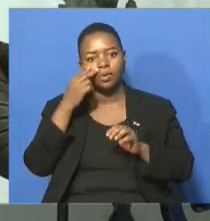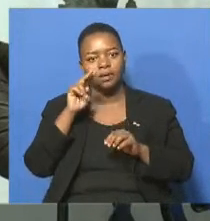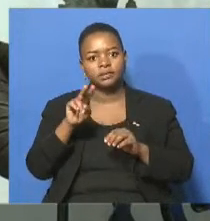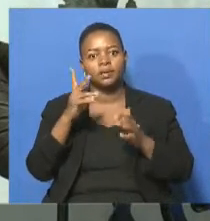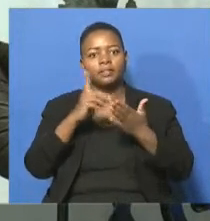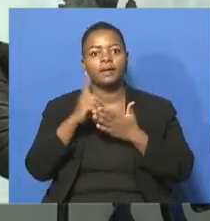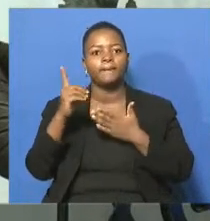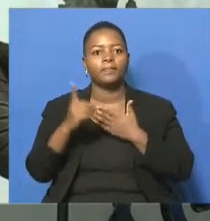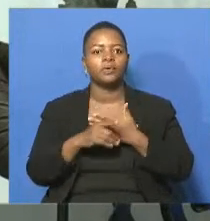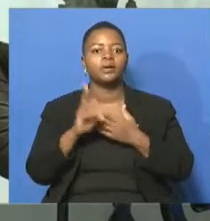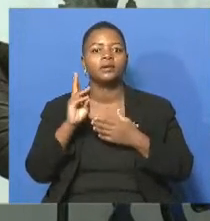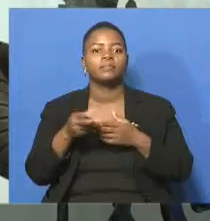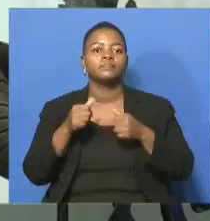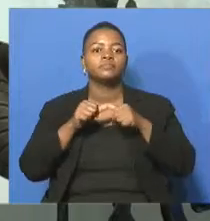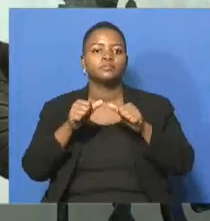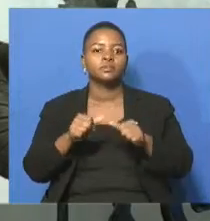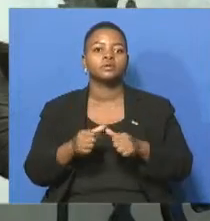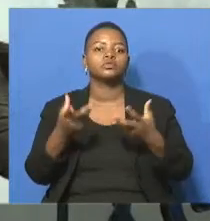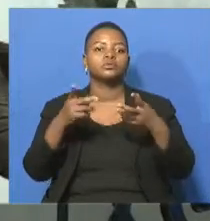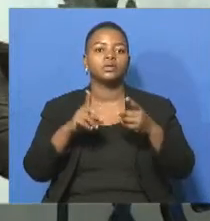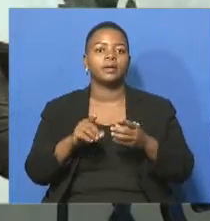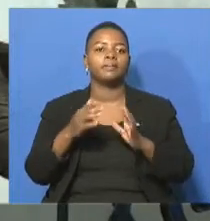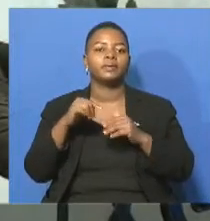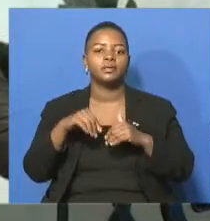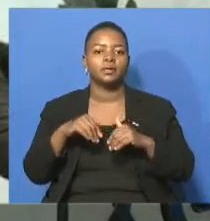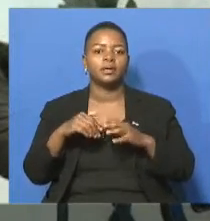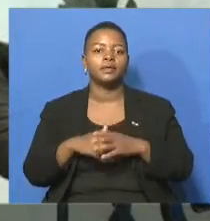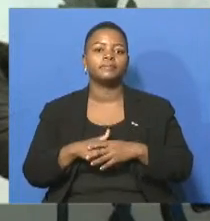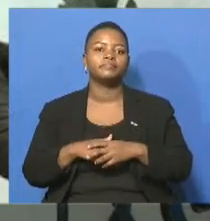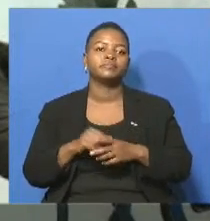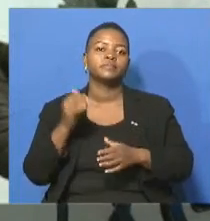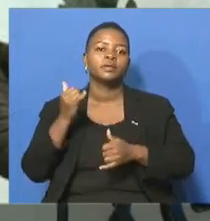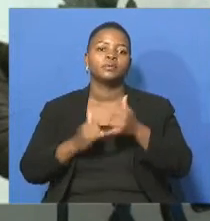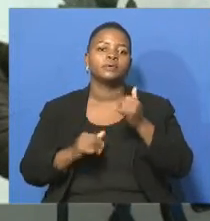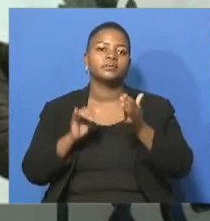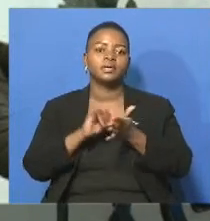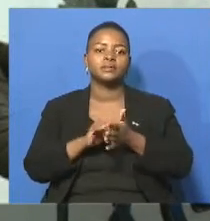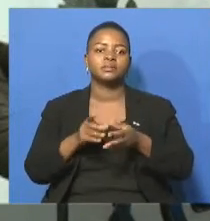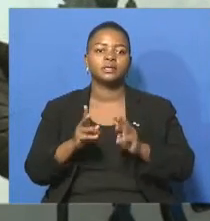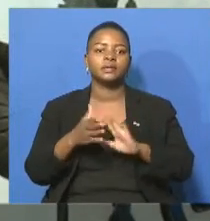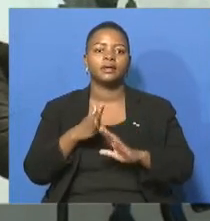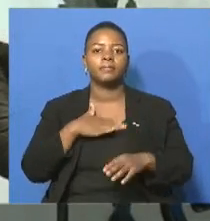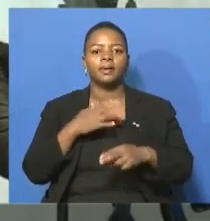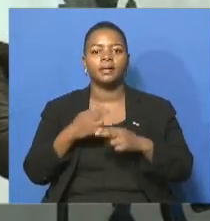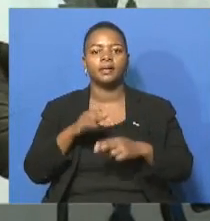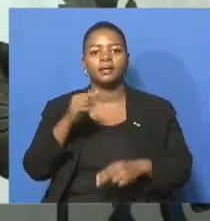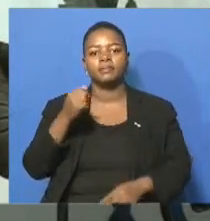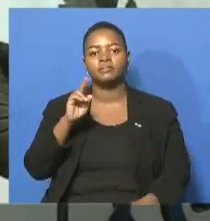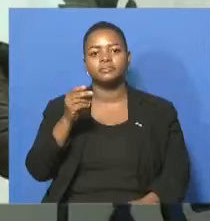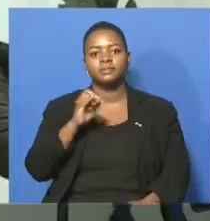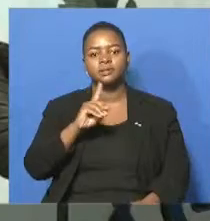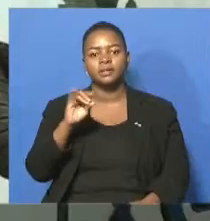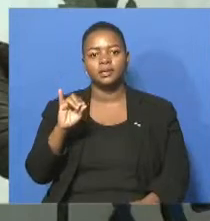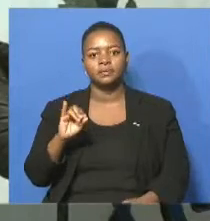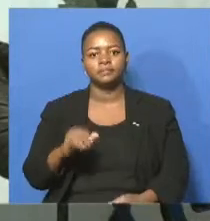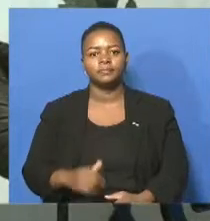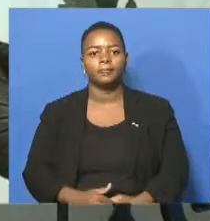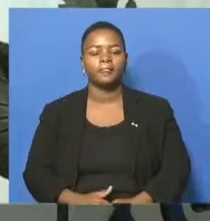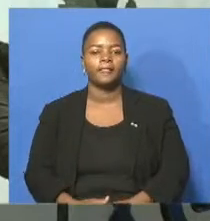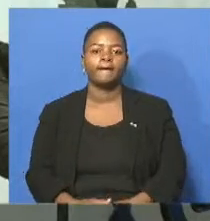the programming me